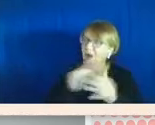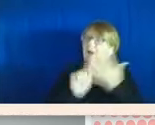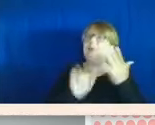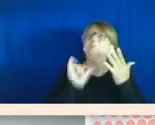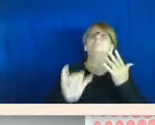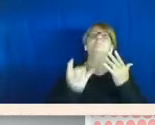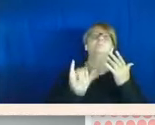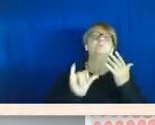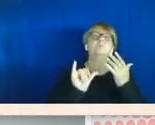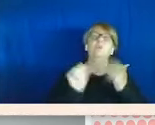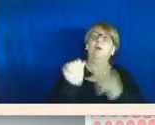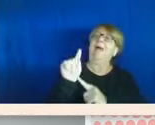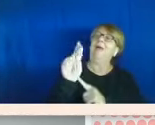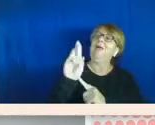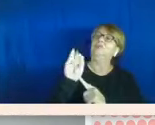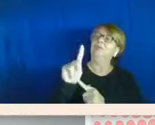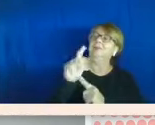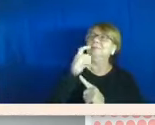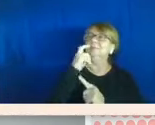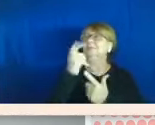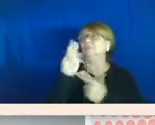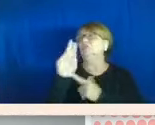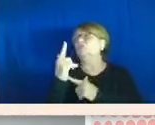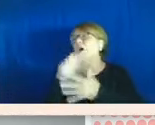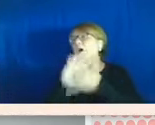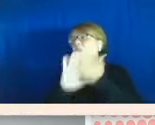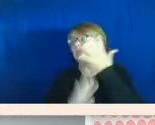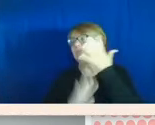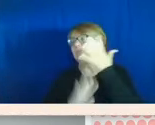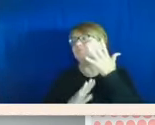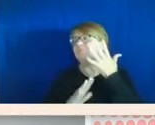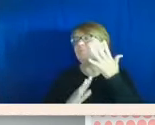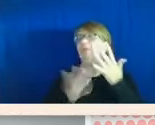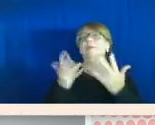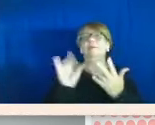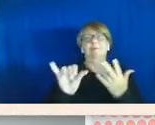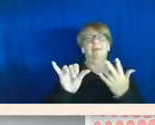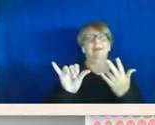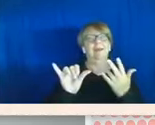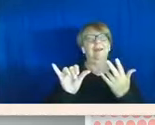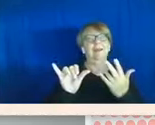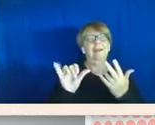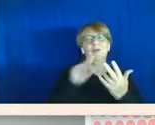of substance use disorders are going to be those individuals who are